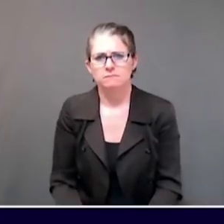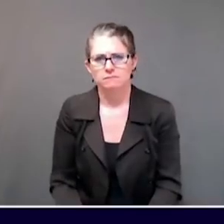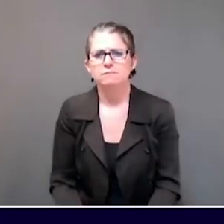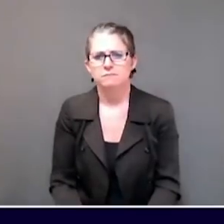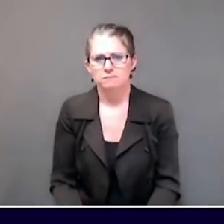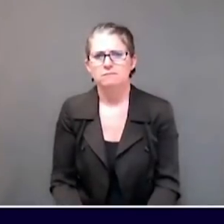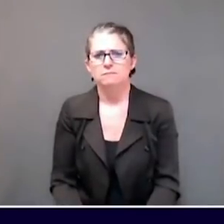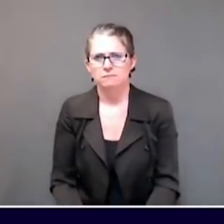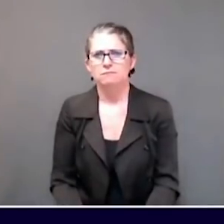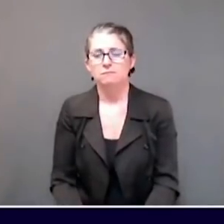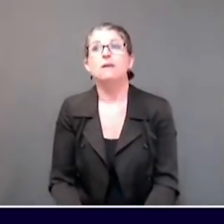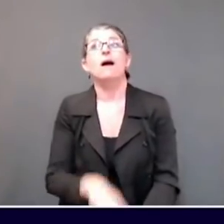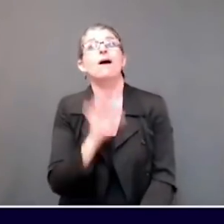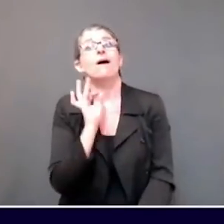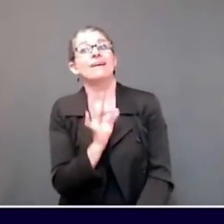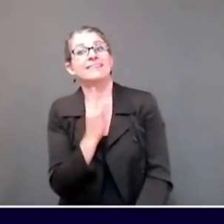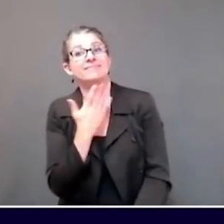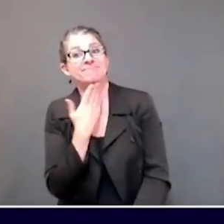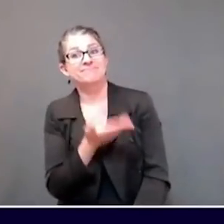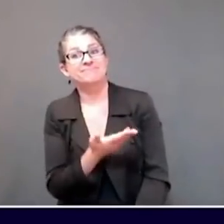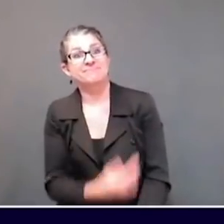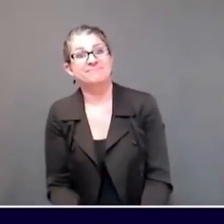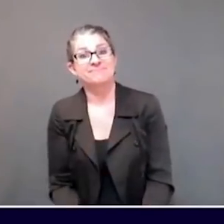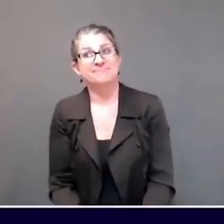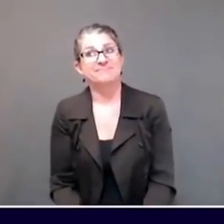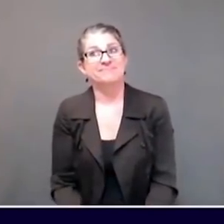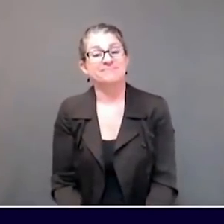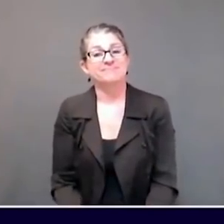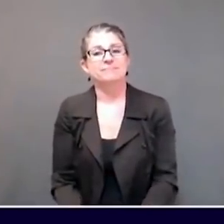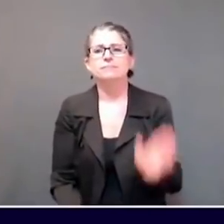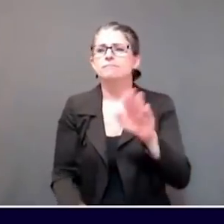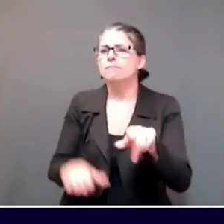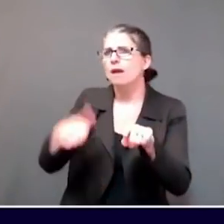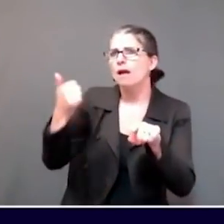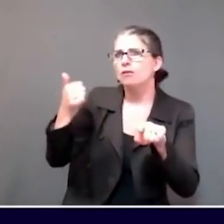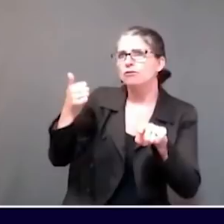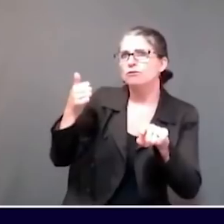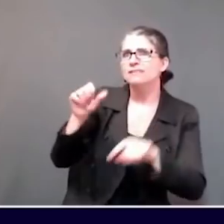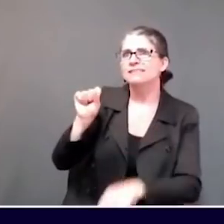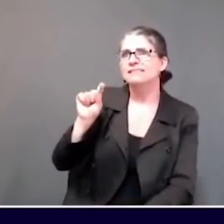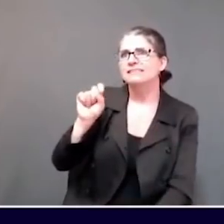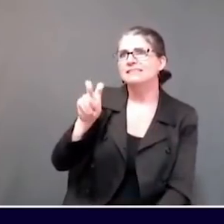Thank you. You bet. I am going to turn to Steve Betts at the Courier-Gazette.